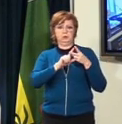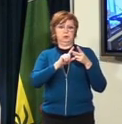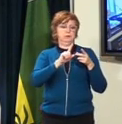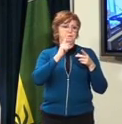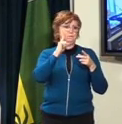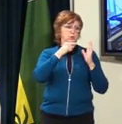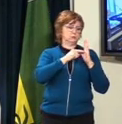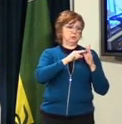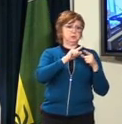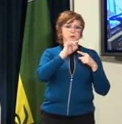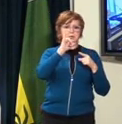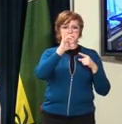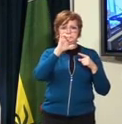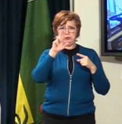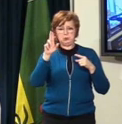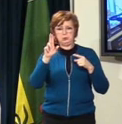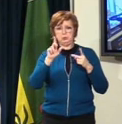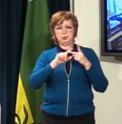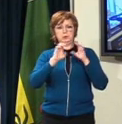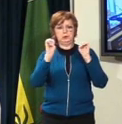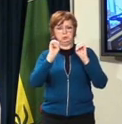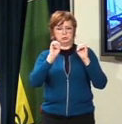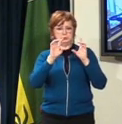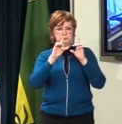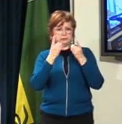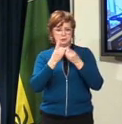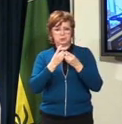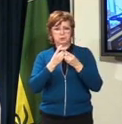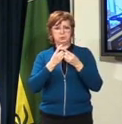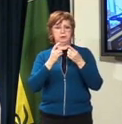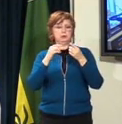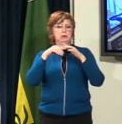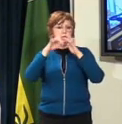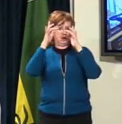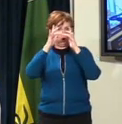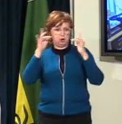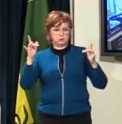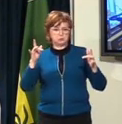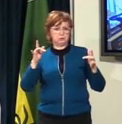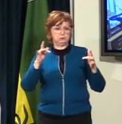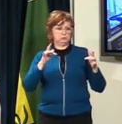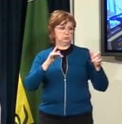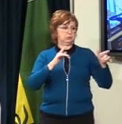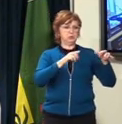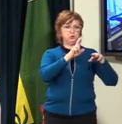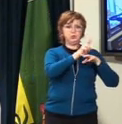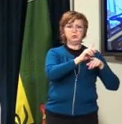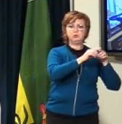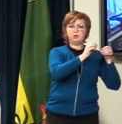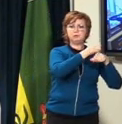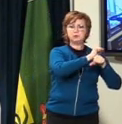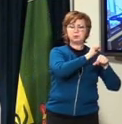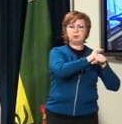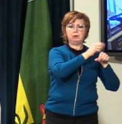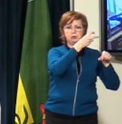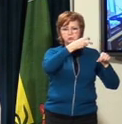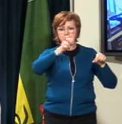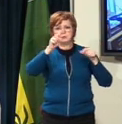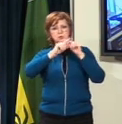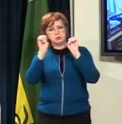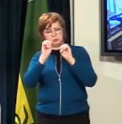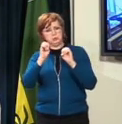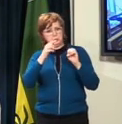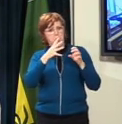rooms, hospital wards, or if we got to that point in the response, into field hospitals. We're grateful